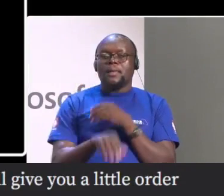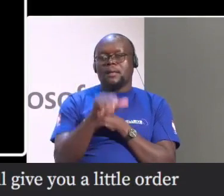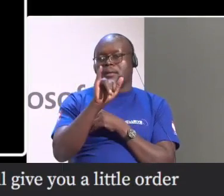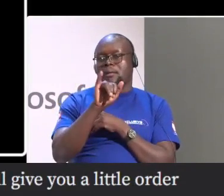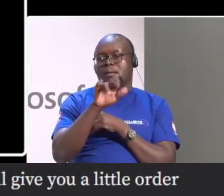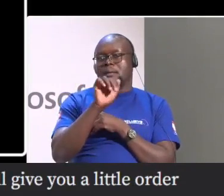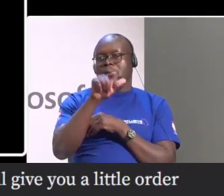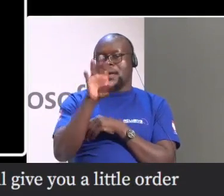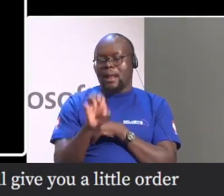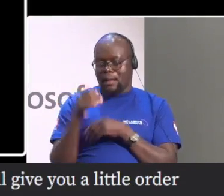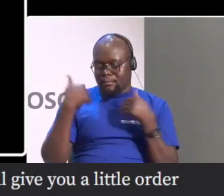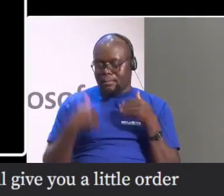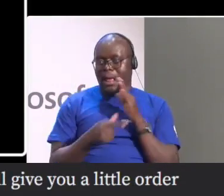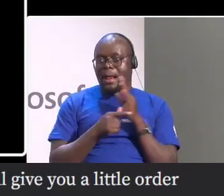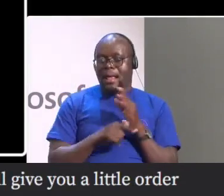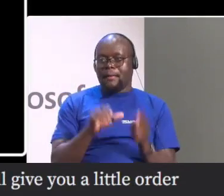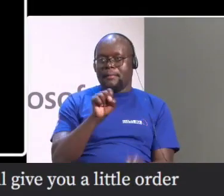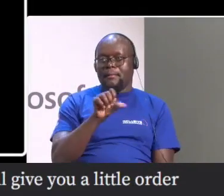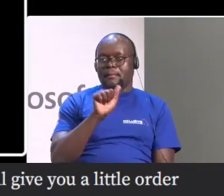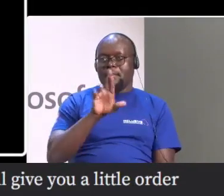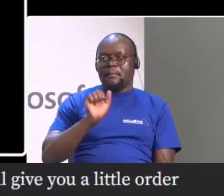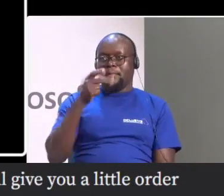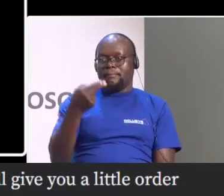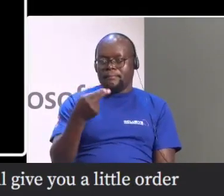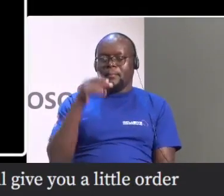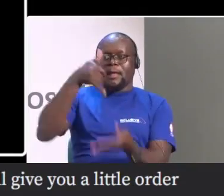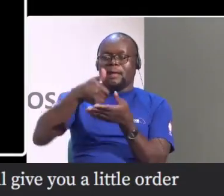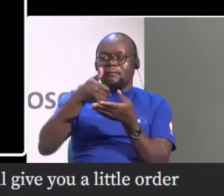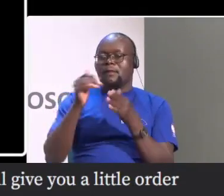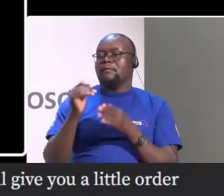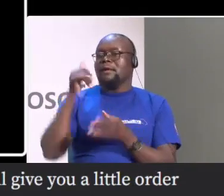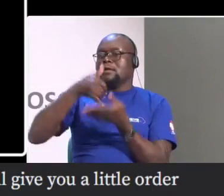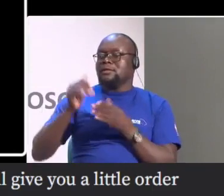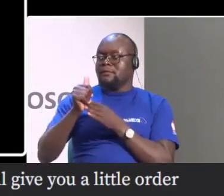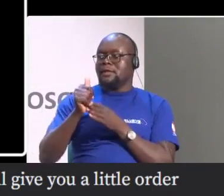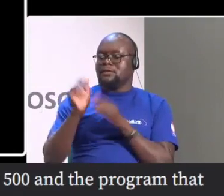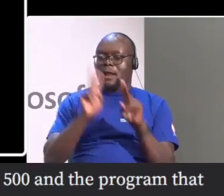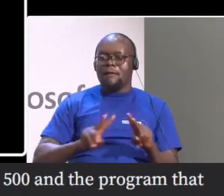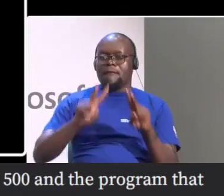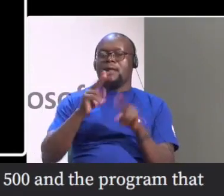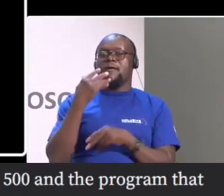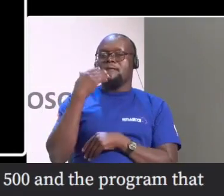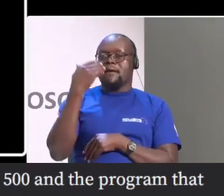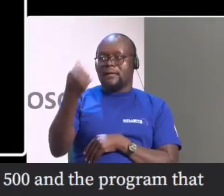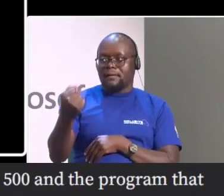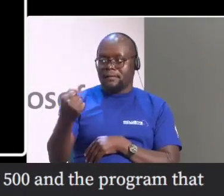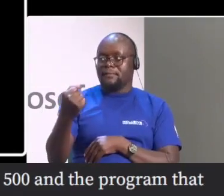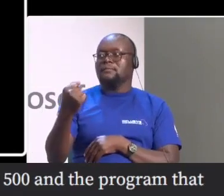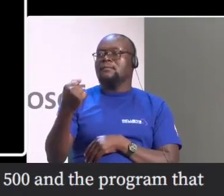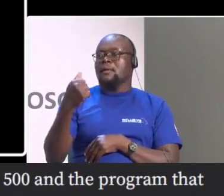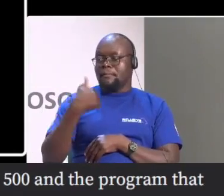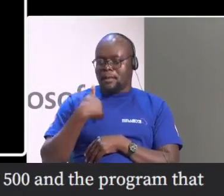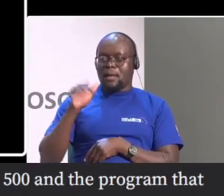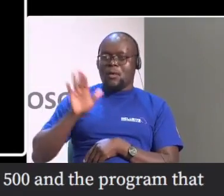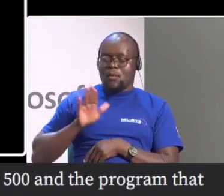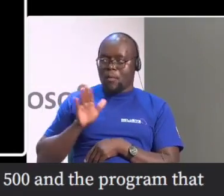I'm Sarah, I'm Head of Inclusive Leadership at the Valuable 500. I'm a white woman